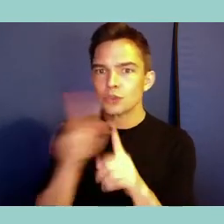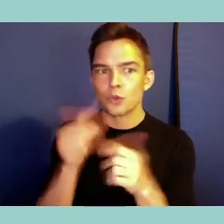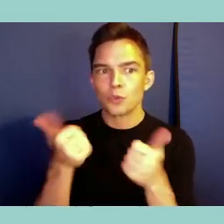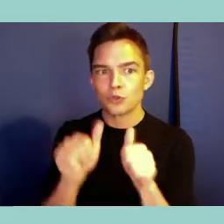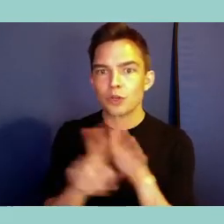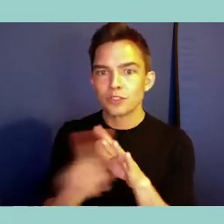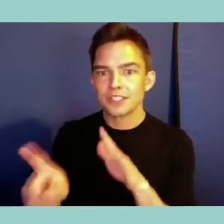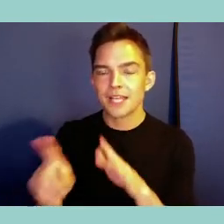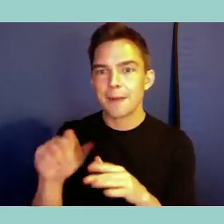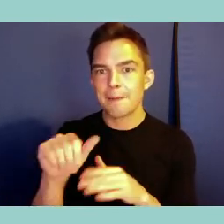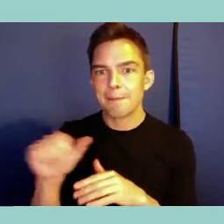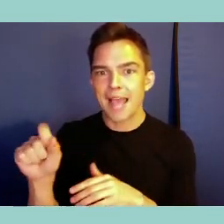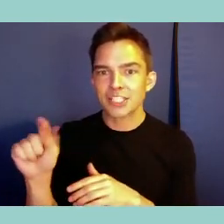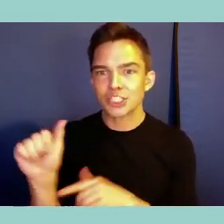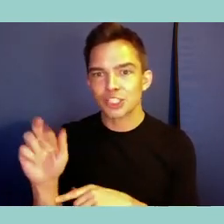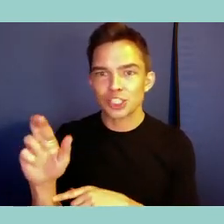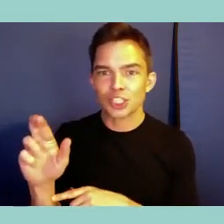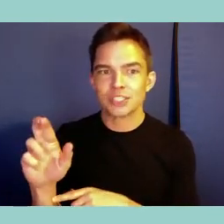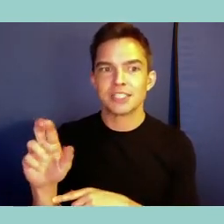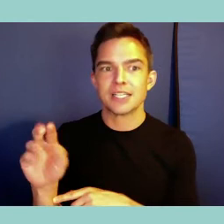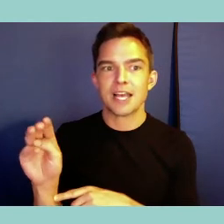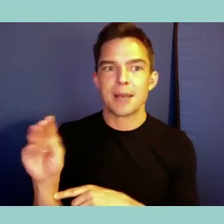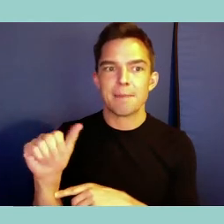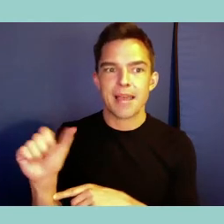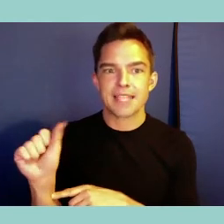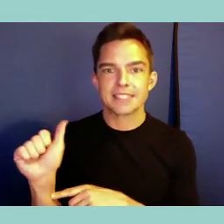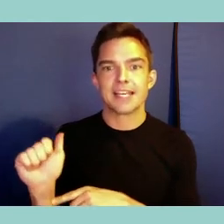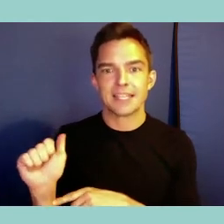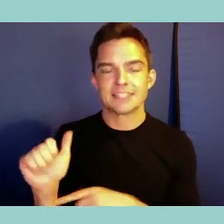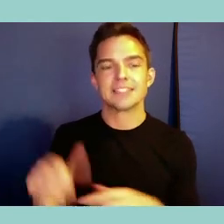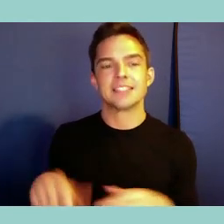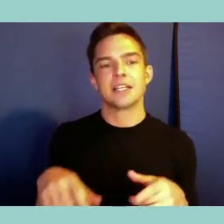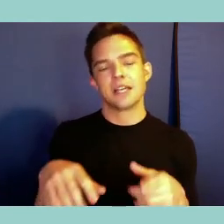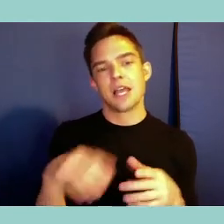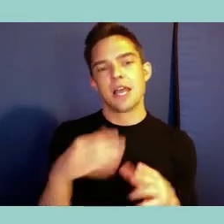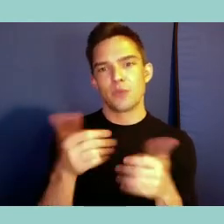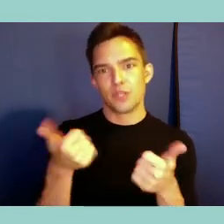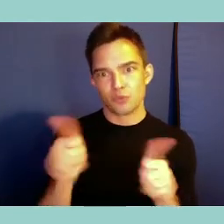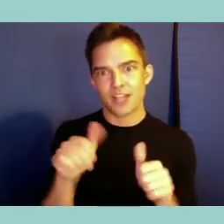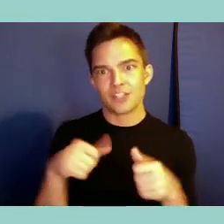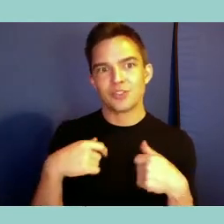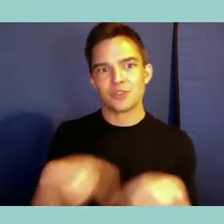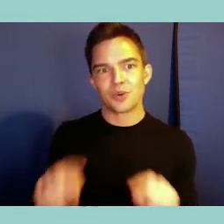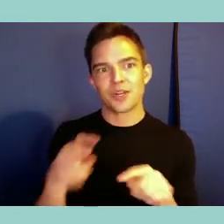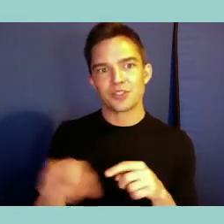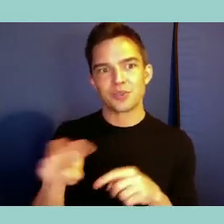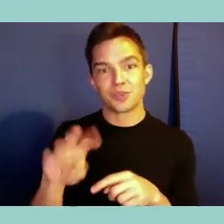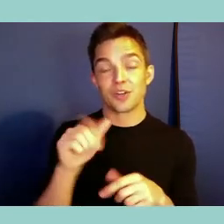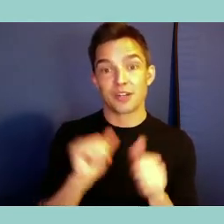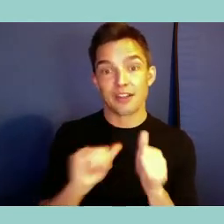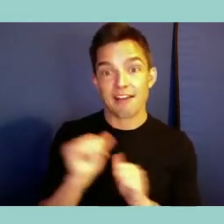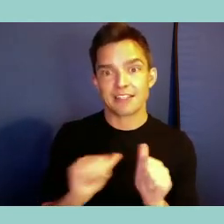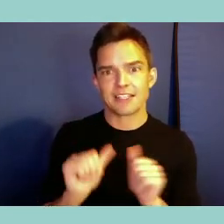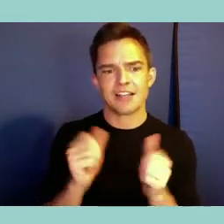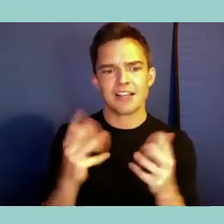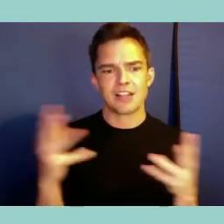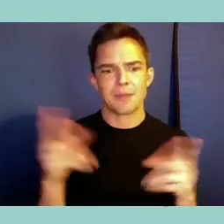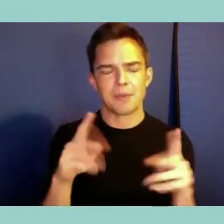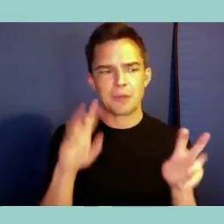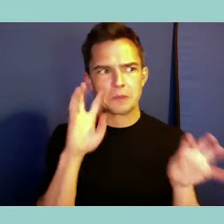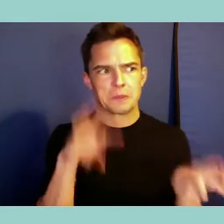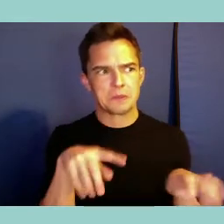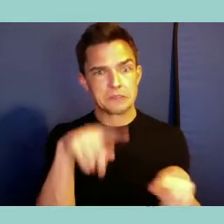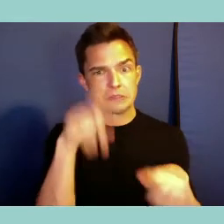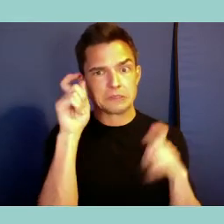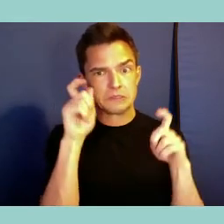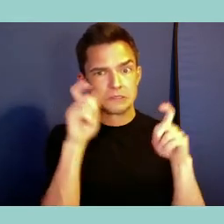to escape, massa. We attempted to do this throughout the tour, and while our reenactment caused great consternation